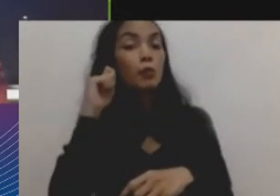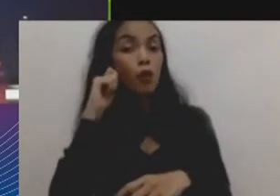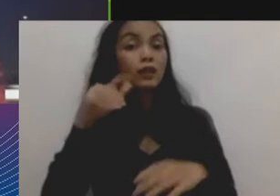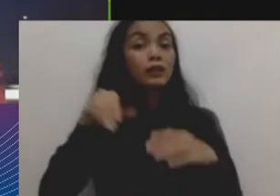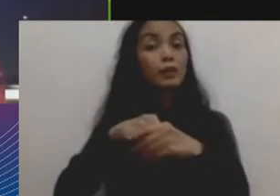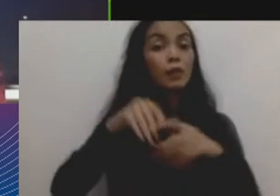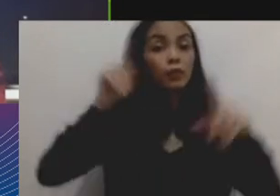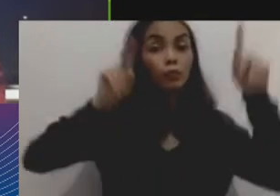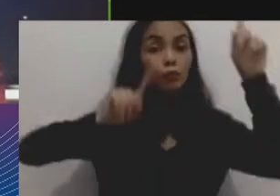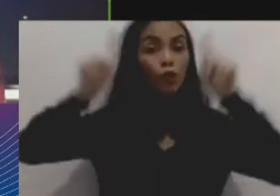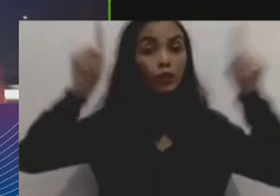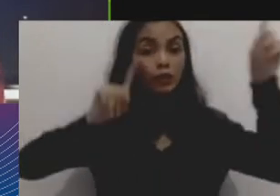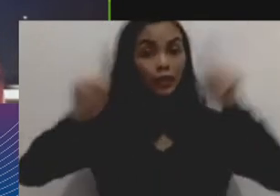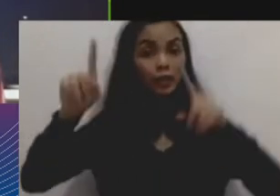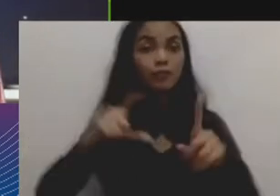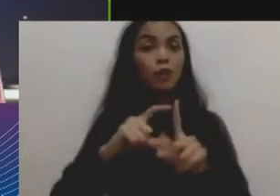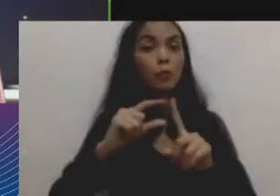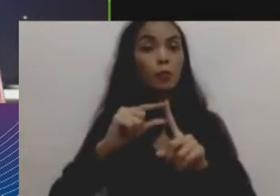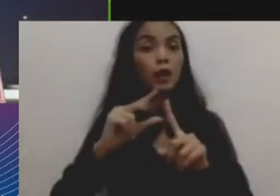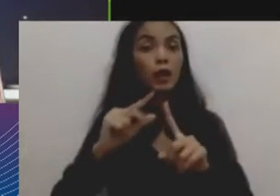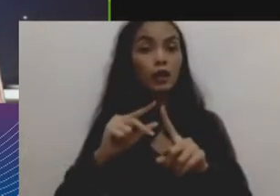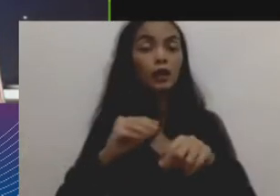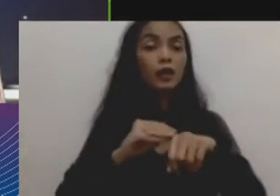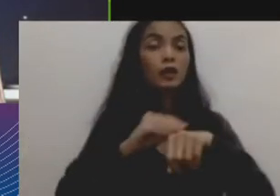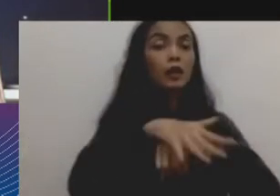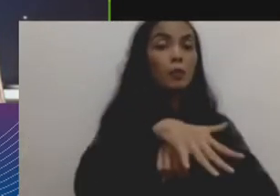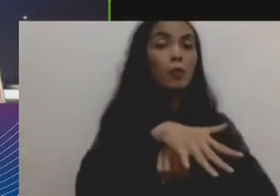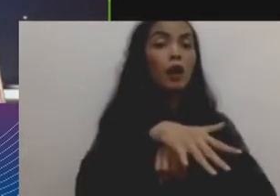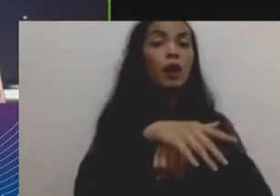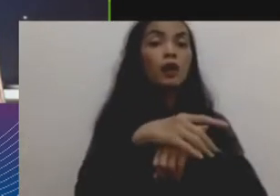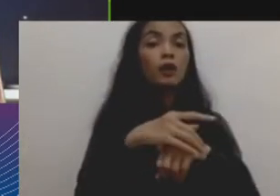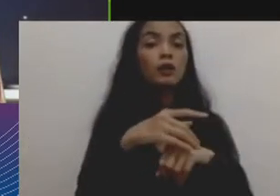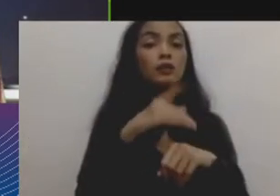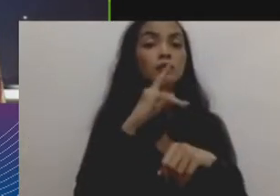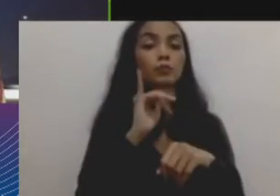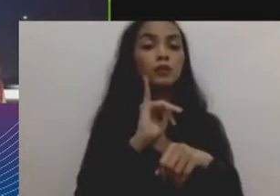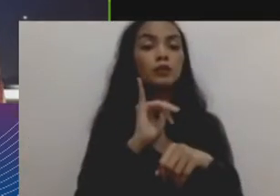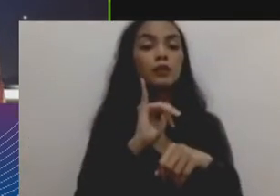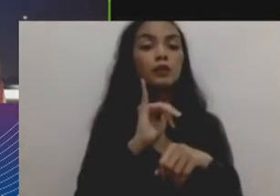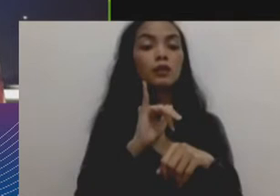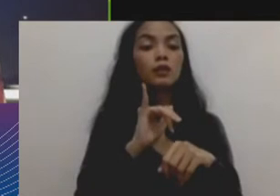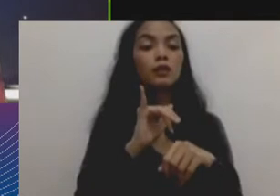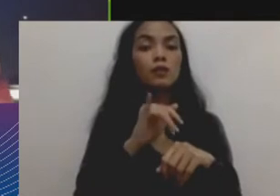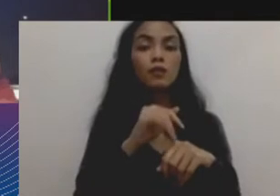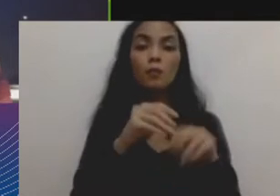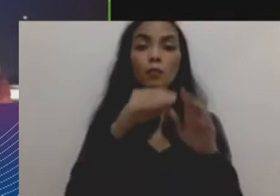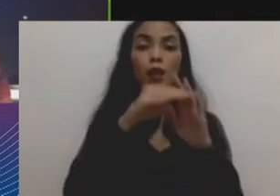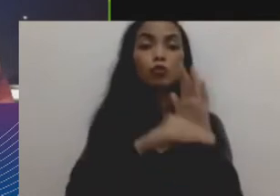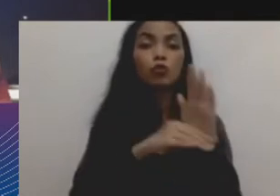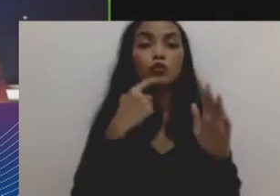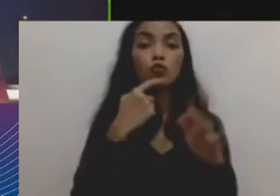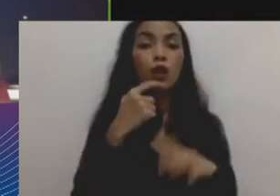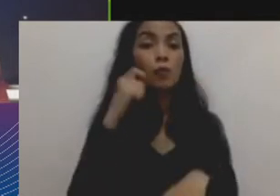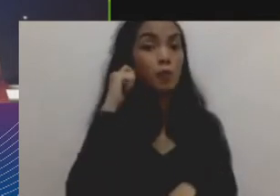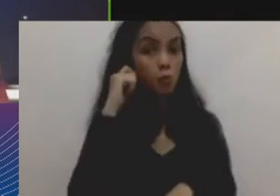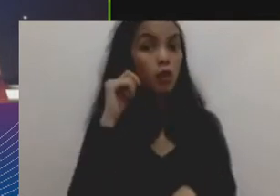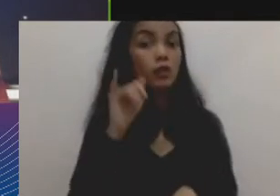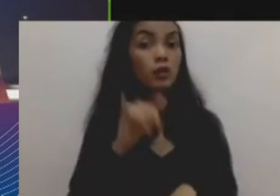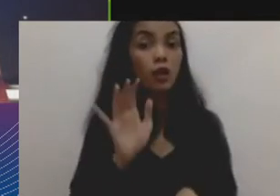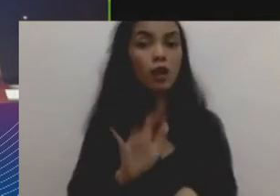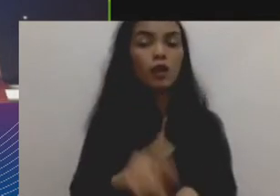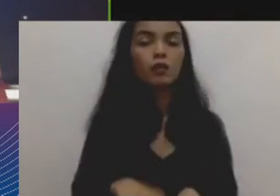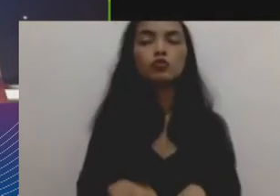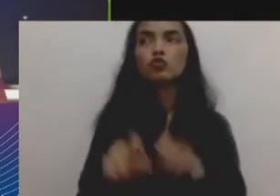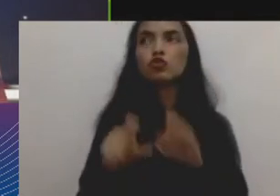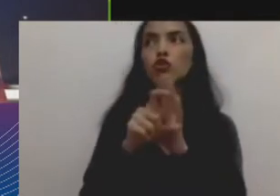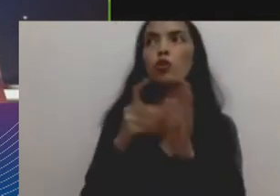or parliaments will relate to the higher chance of policies focused on women? Jadi kalau misalnya lebih banyak